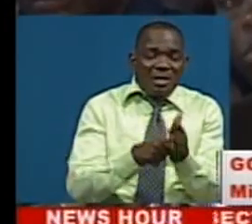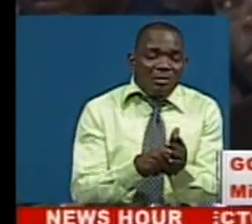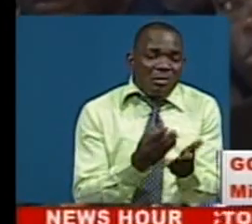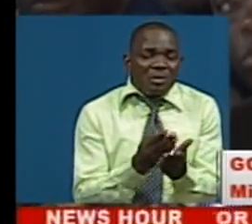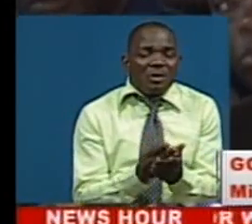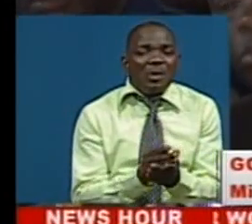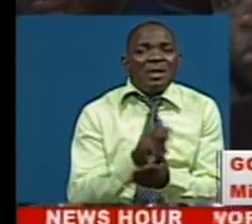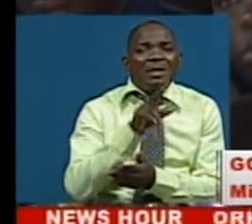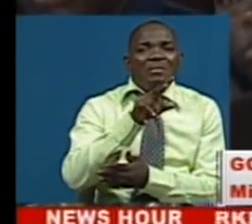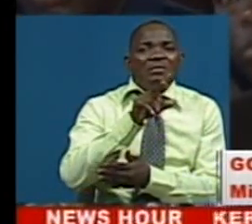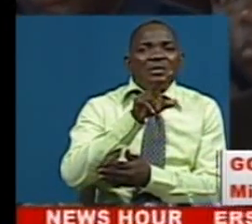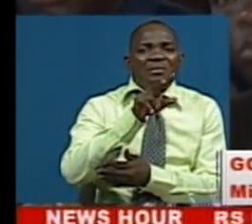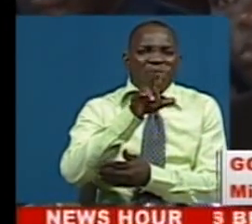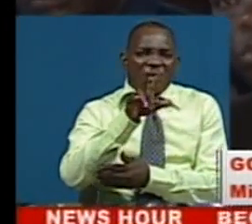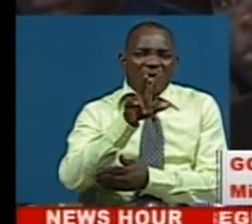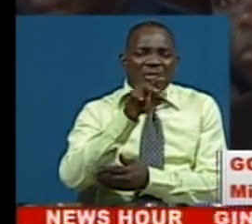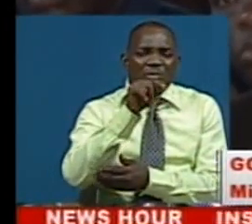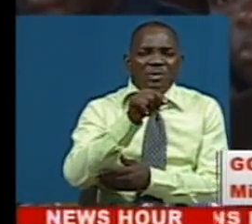by